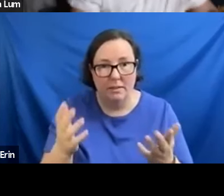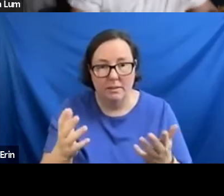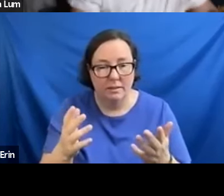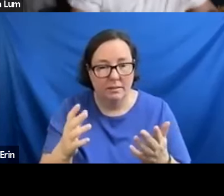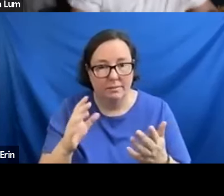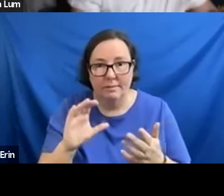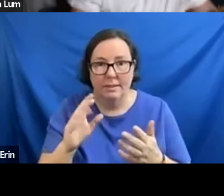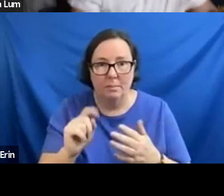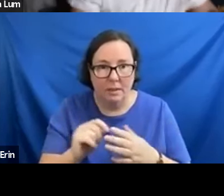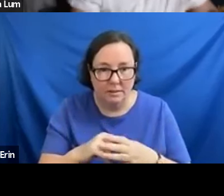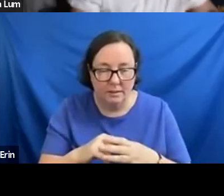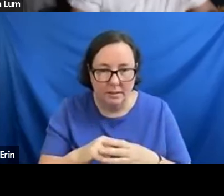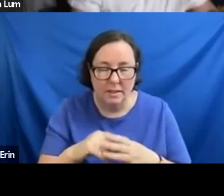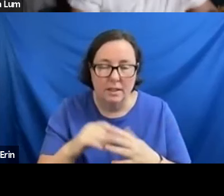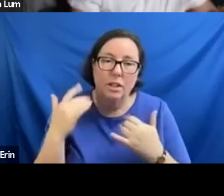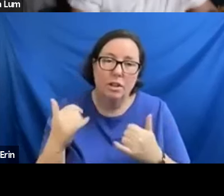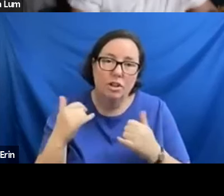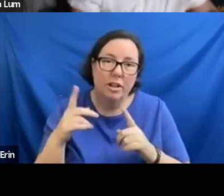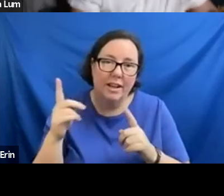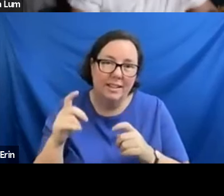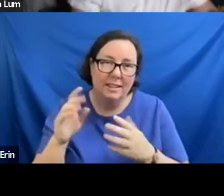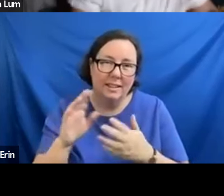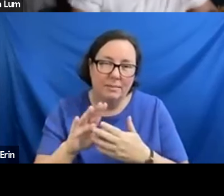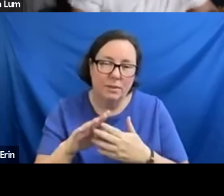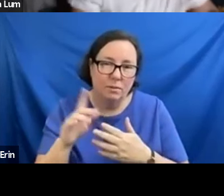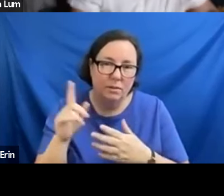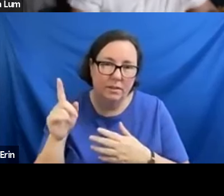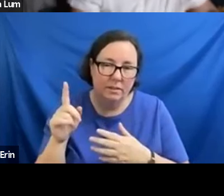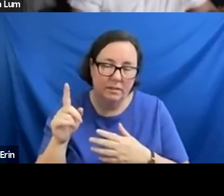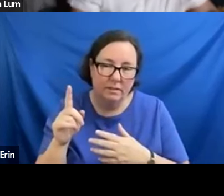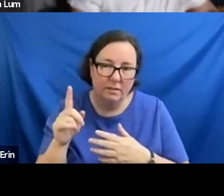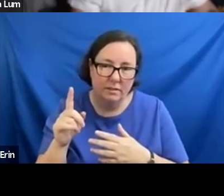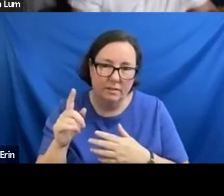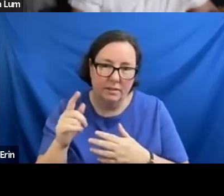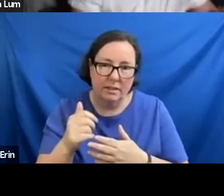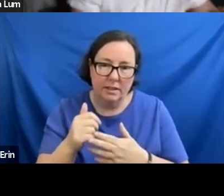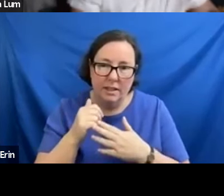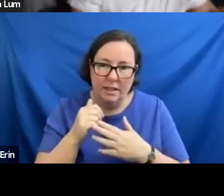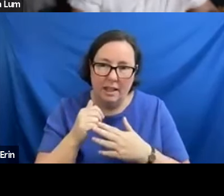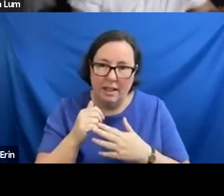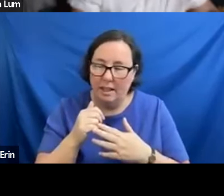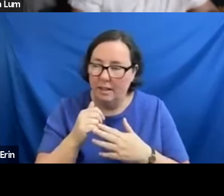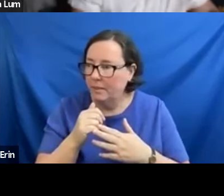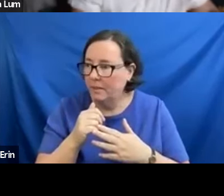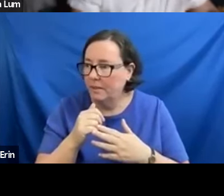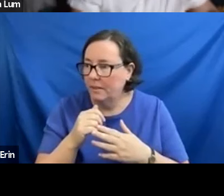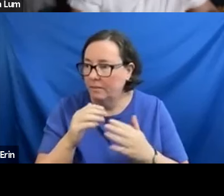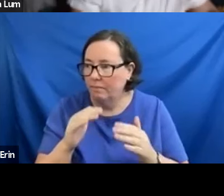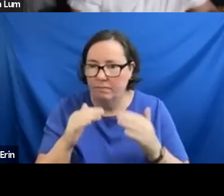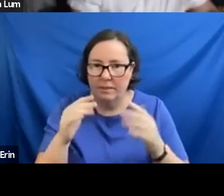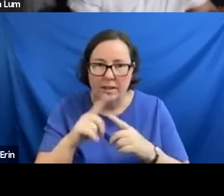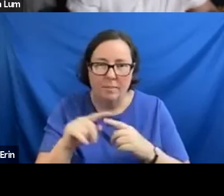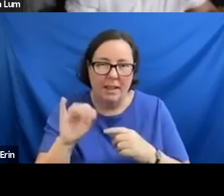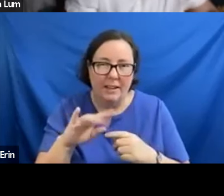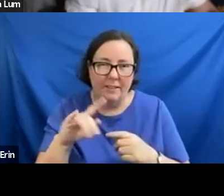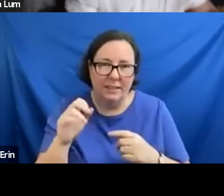current exam school admission policy protects them from particular intemperance. Without the exam and with the zip code